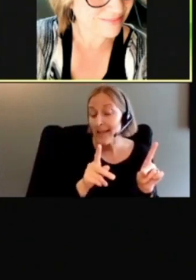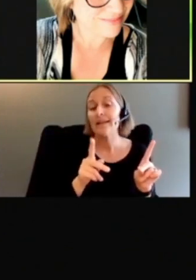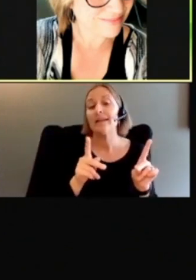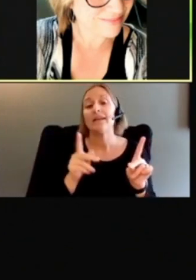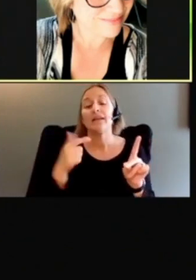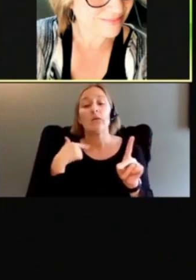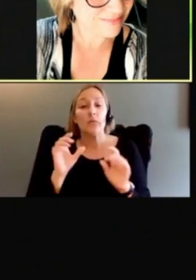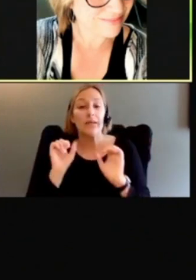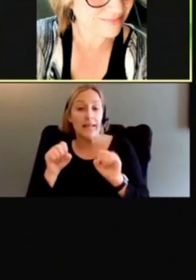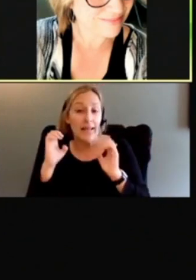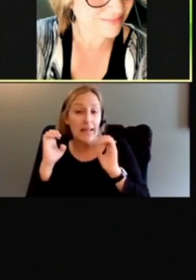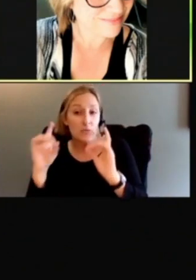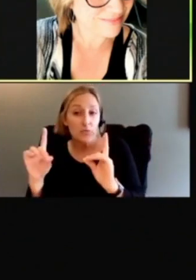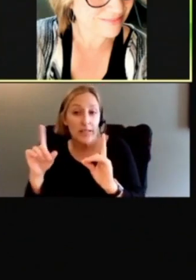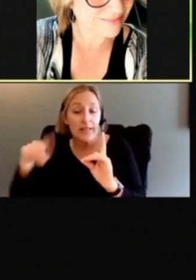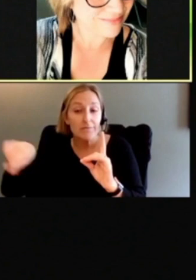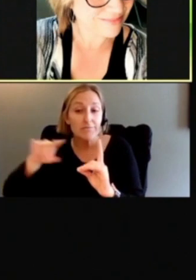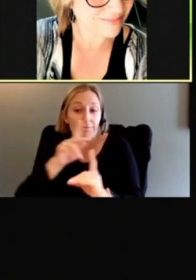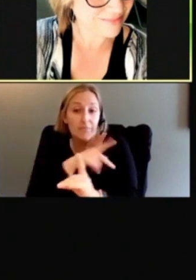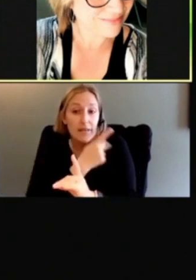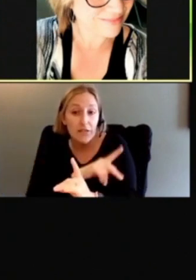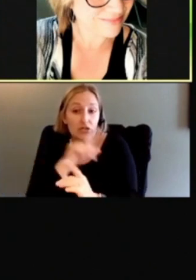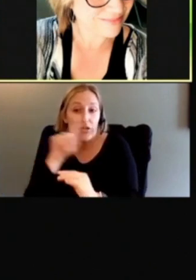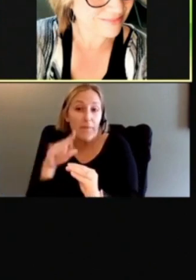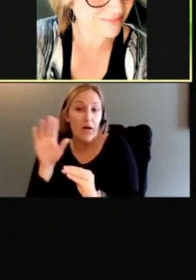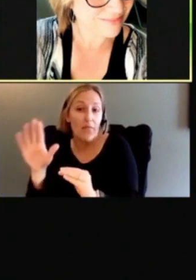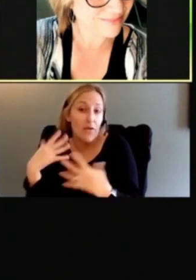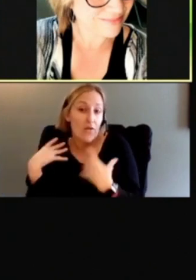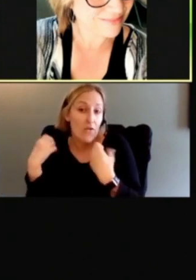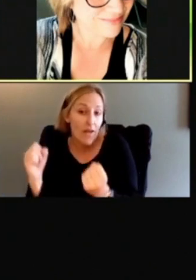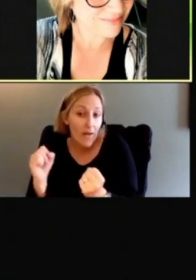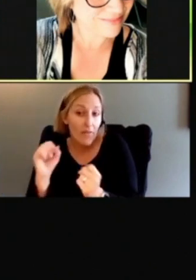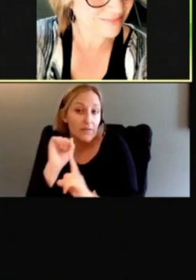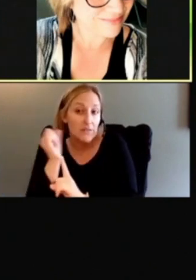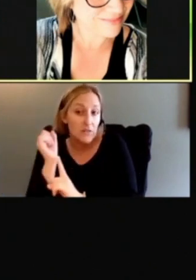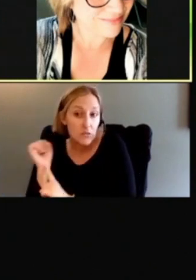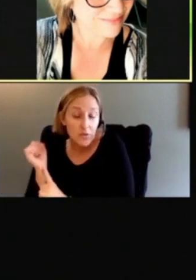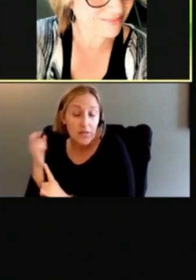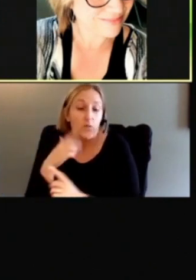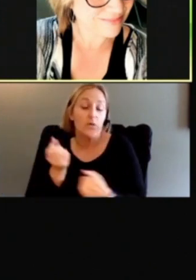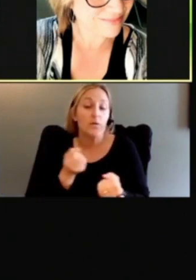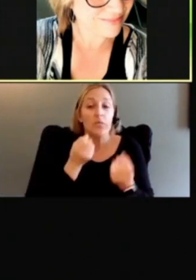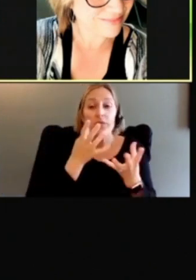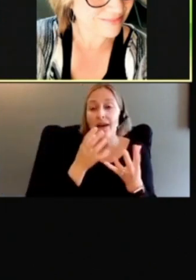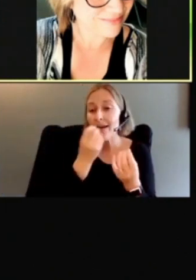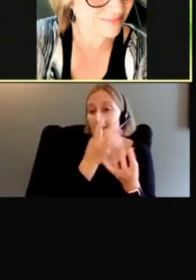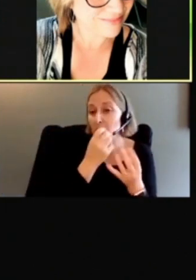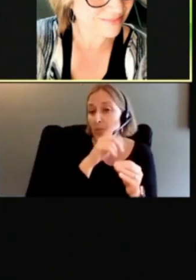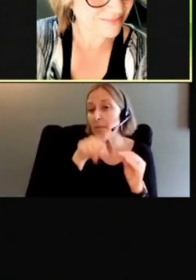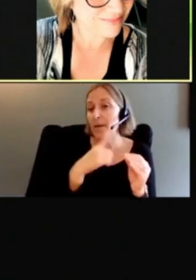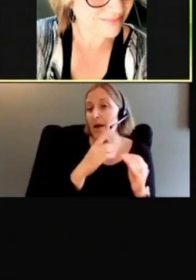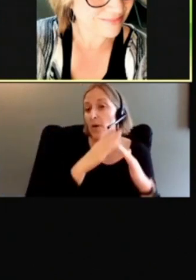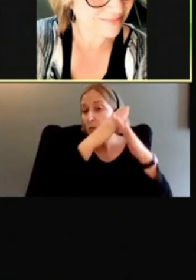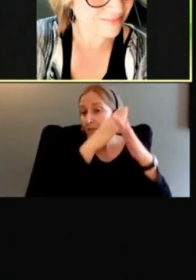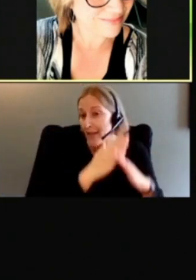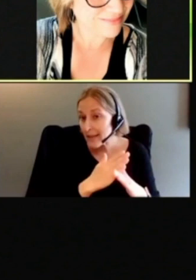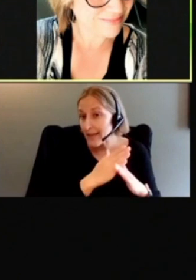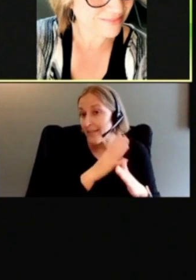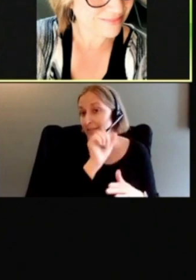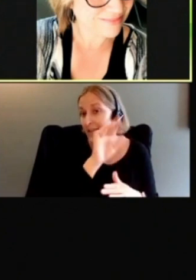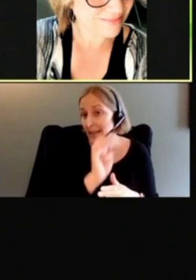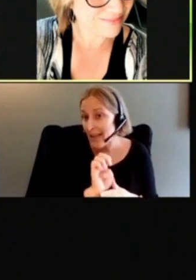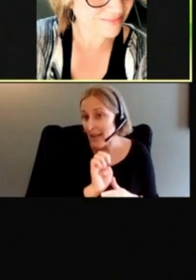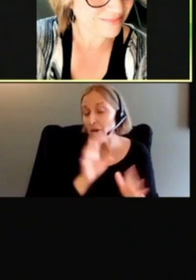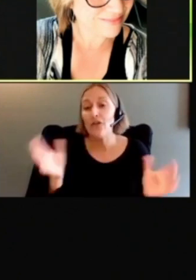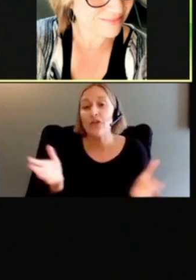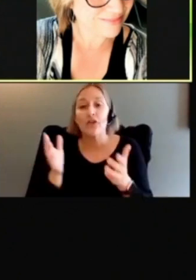patients about health conditions. We're providing information about preventative care, encouraging healthy behavior and